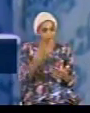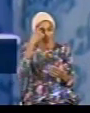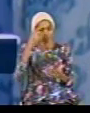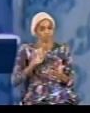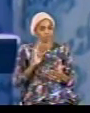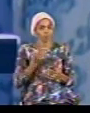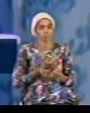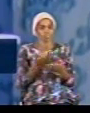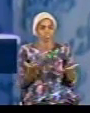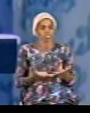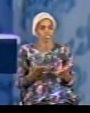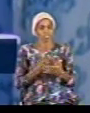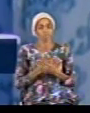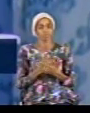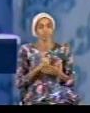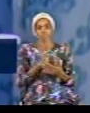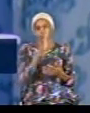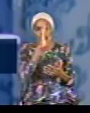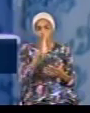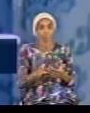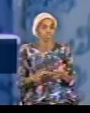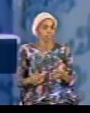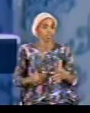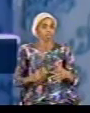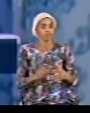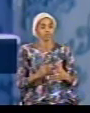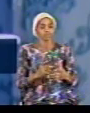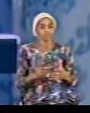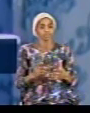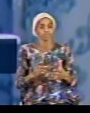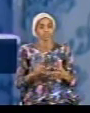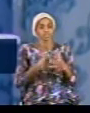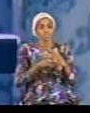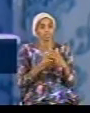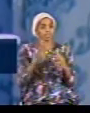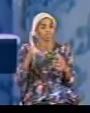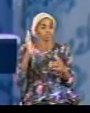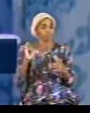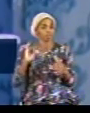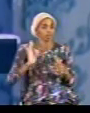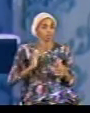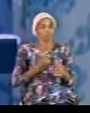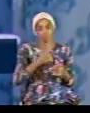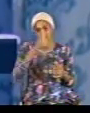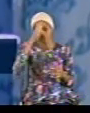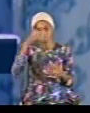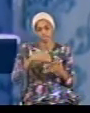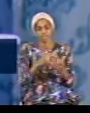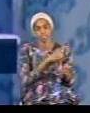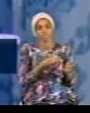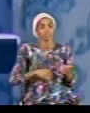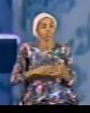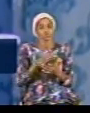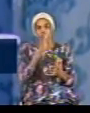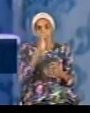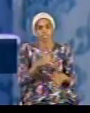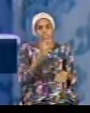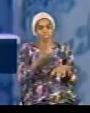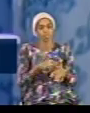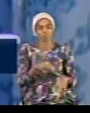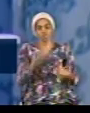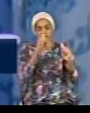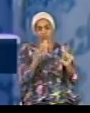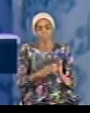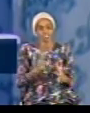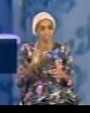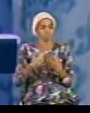anchored by our Father in the Lord, and it will surely be a time of blessing and a time of breakthrough in Jesus' name.